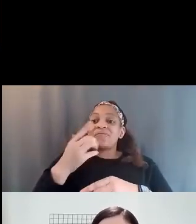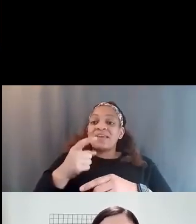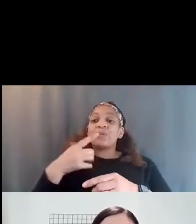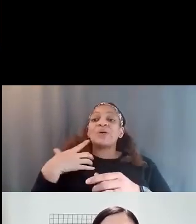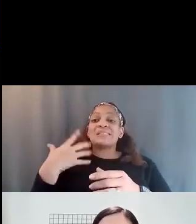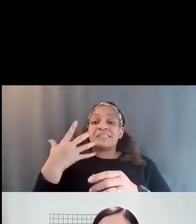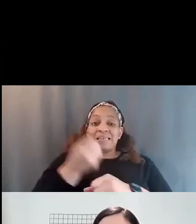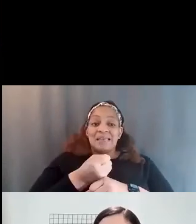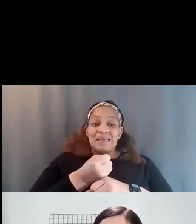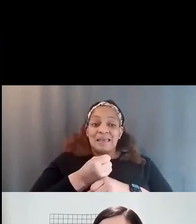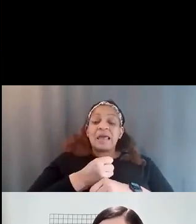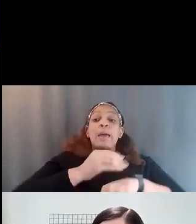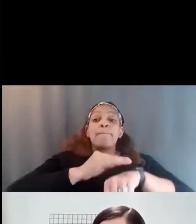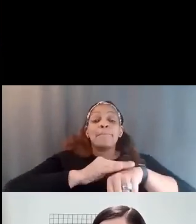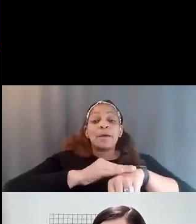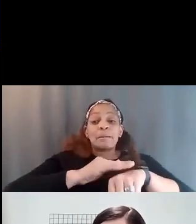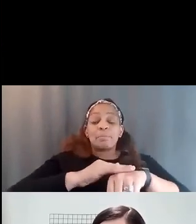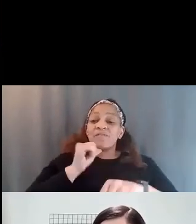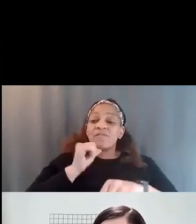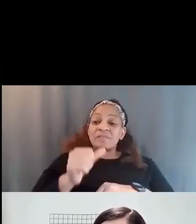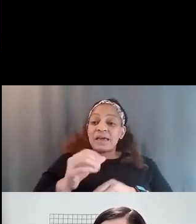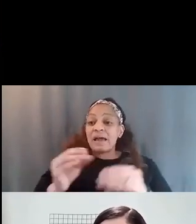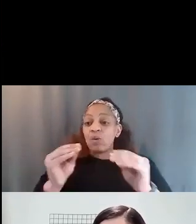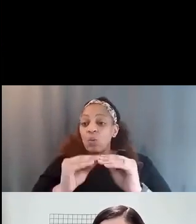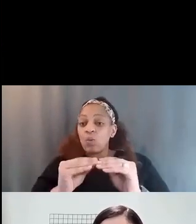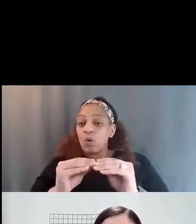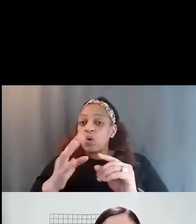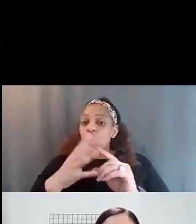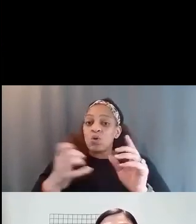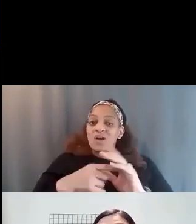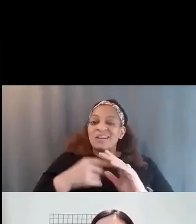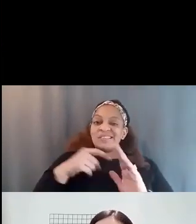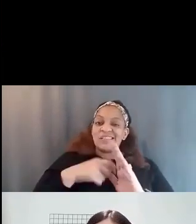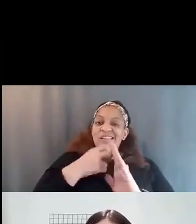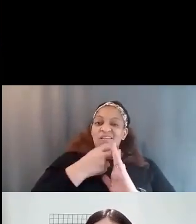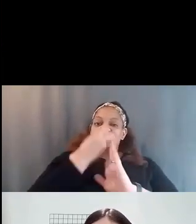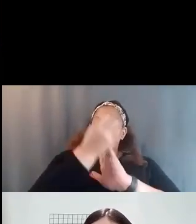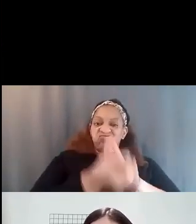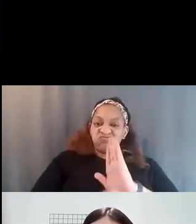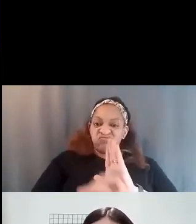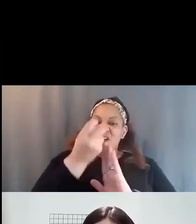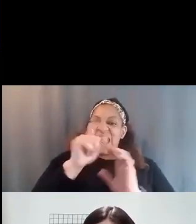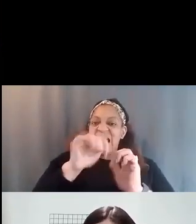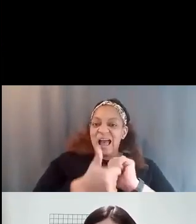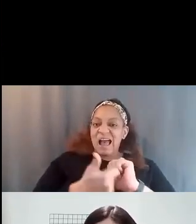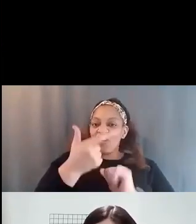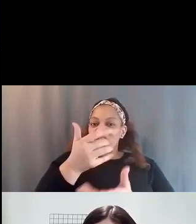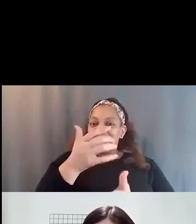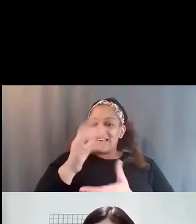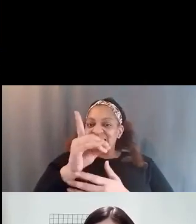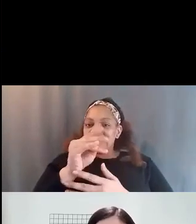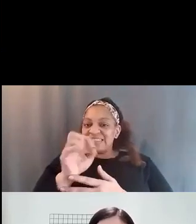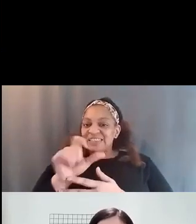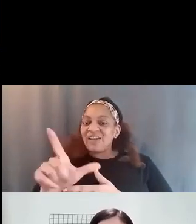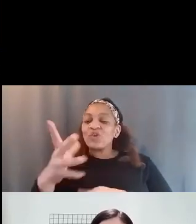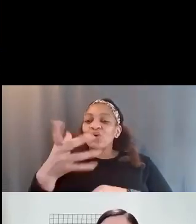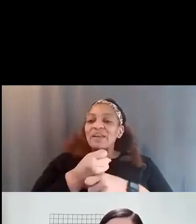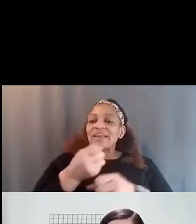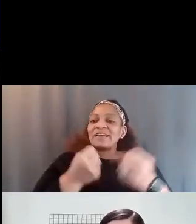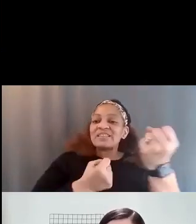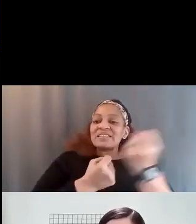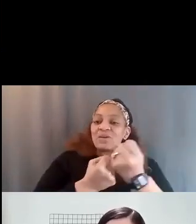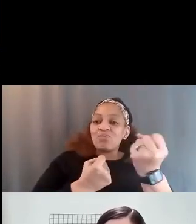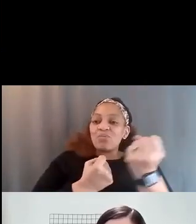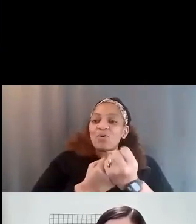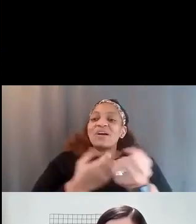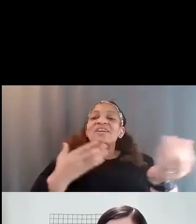worked to learn more and take a deeper dive into Daniel's life and how he received supports and services. So he